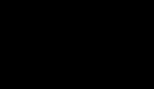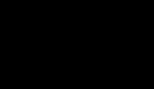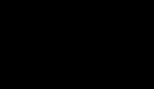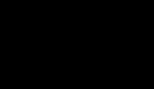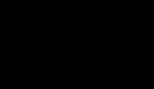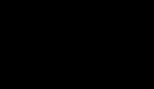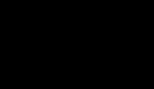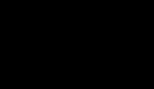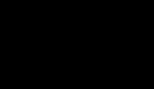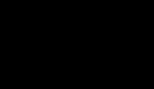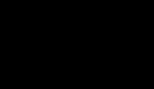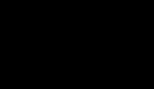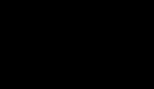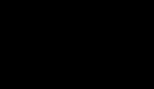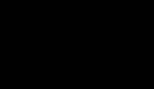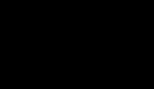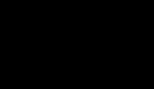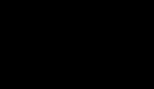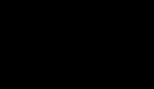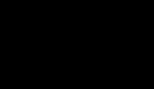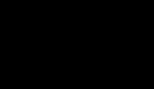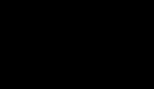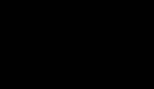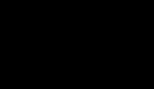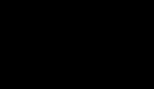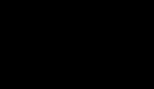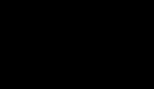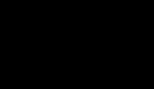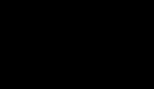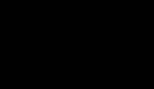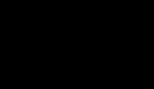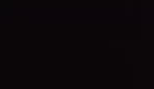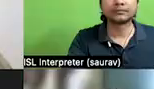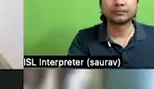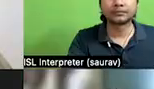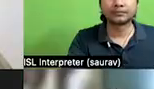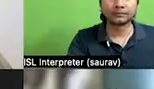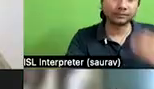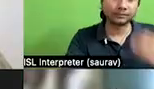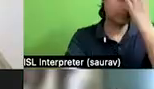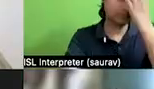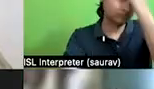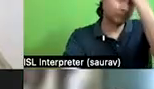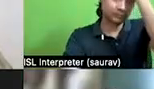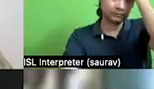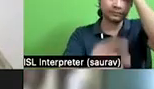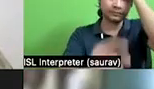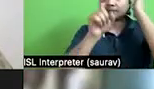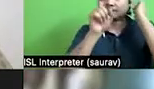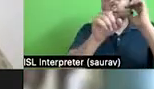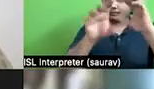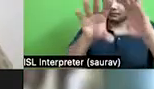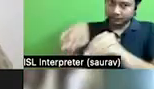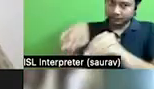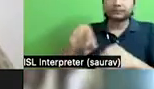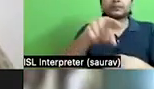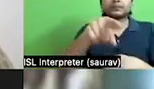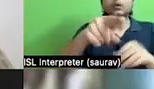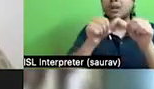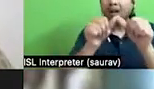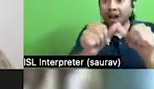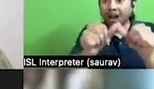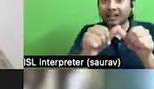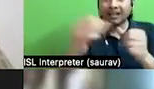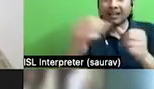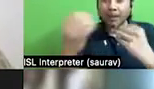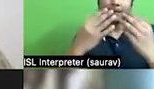to share the sound now. Do that 1 second. Yeah, share the sound. Okay. Yeah. So thank you for your responses, and let's move